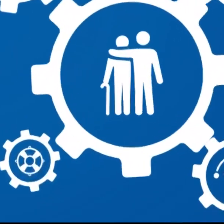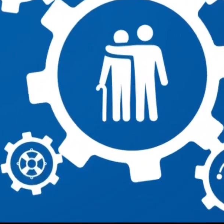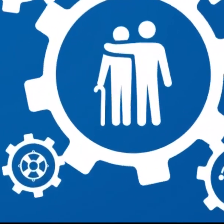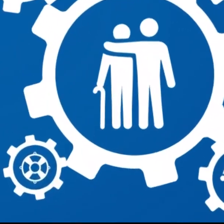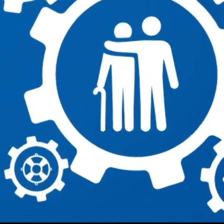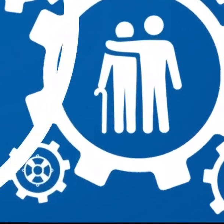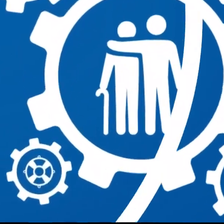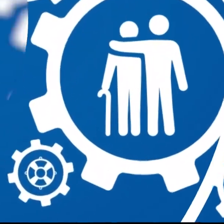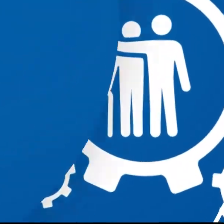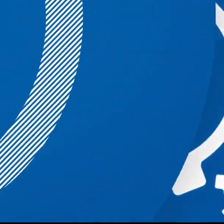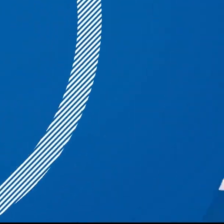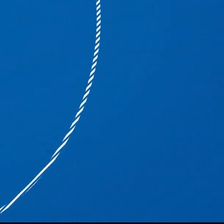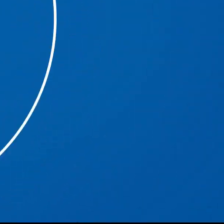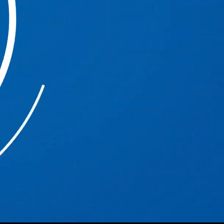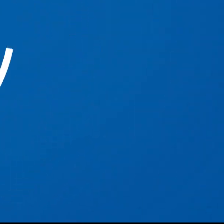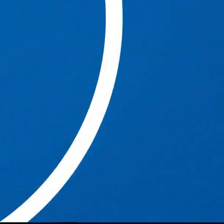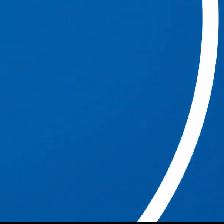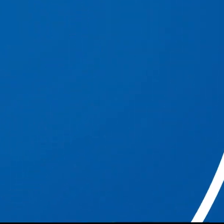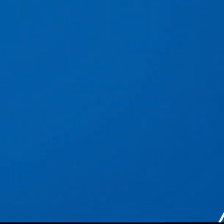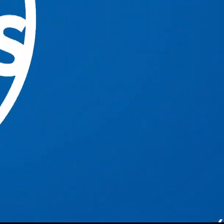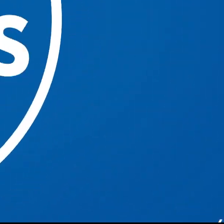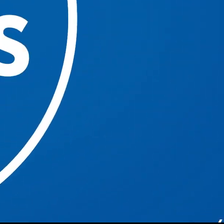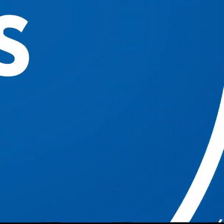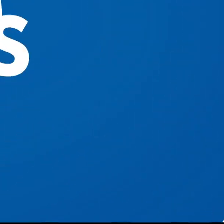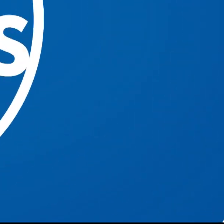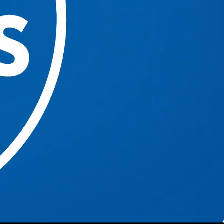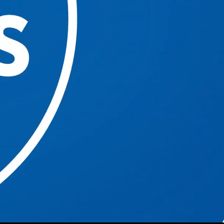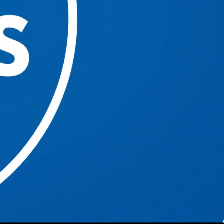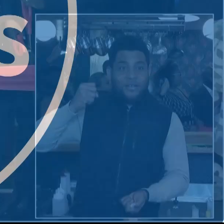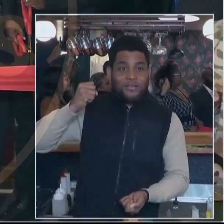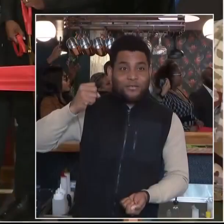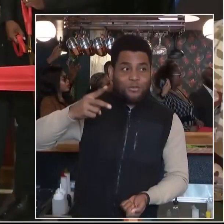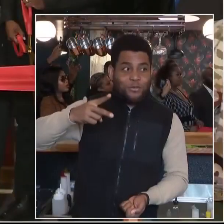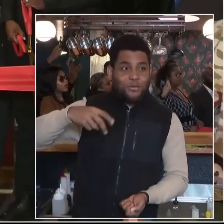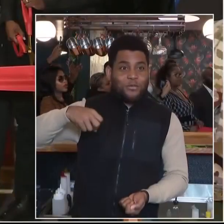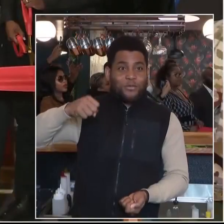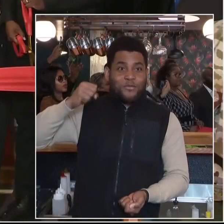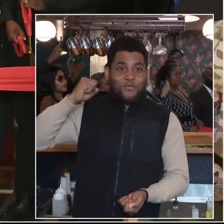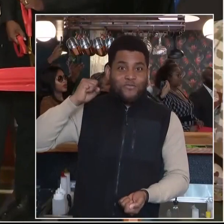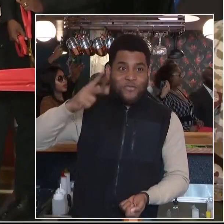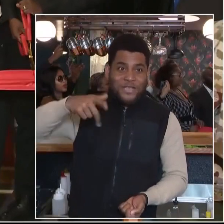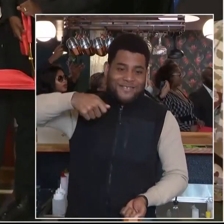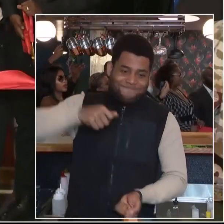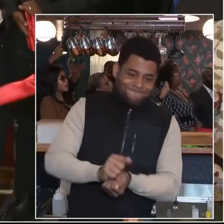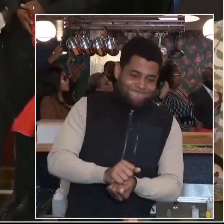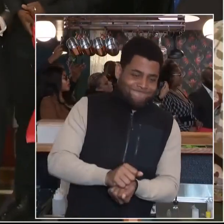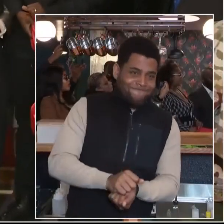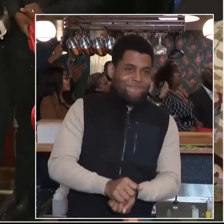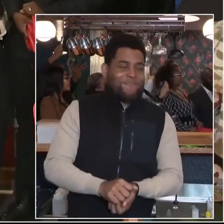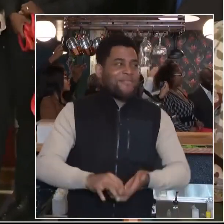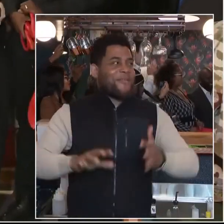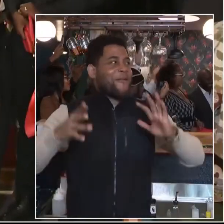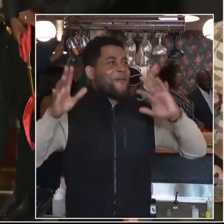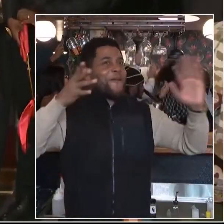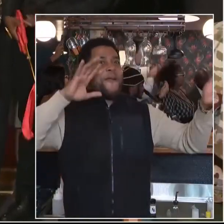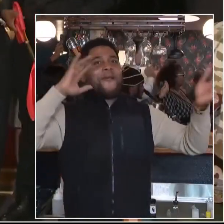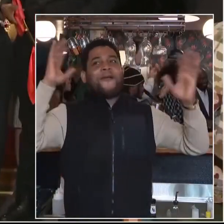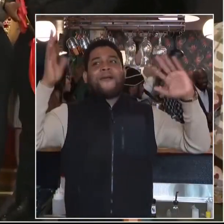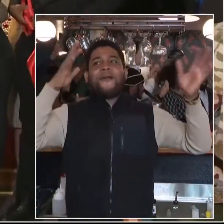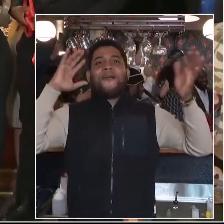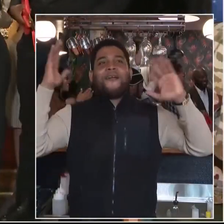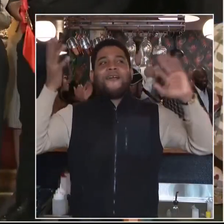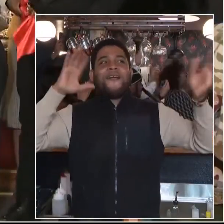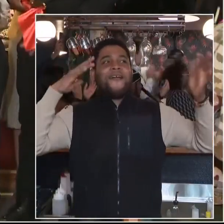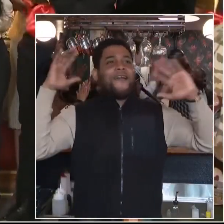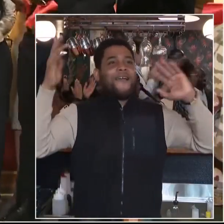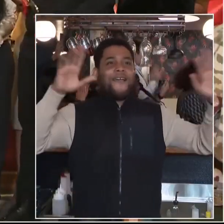Community matters to us here at WUSA 9. It also matters to the founders of the 6th annual DMV Black Restaurant Week. The week-long event kicks off today. It